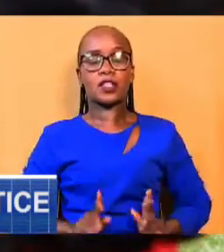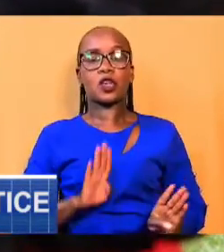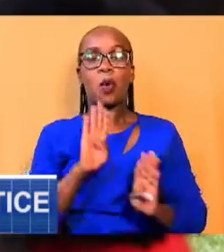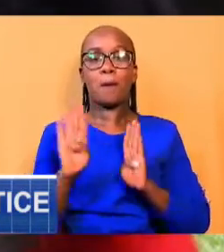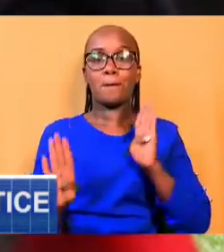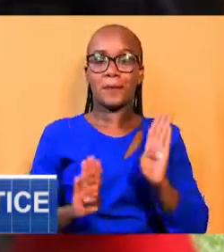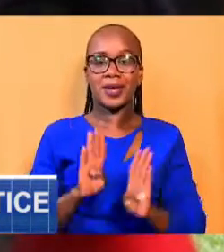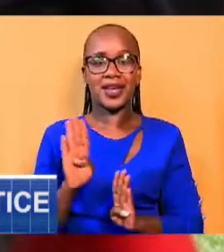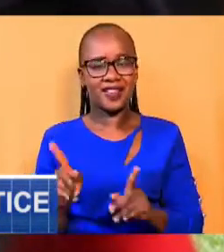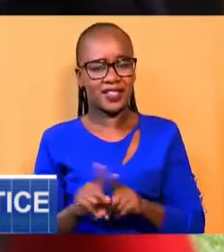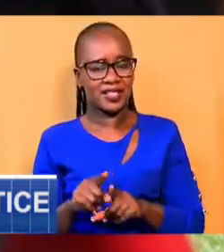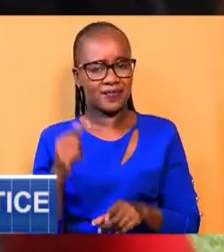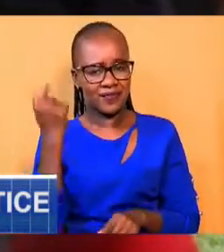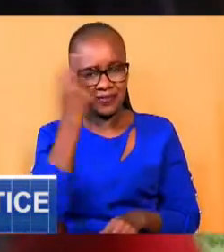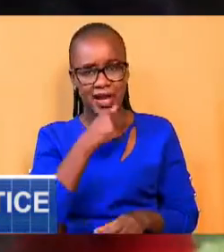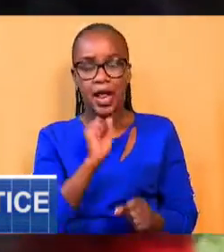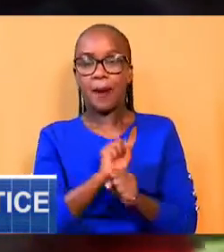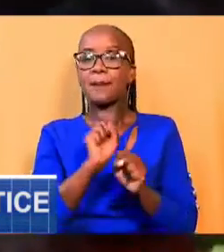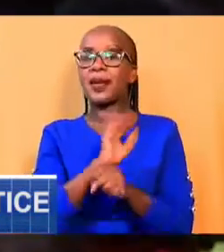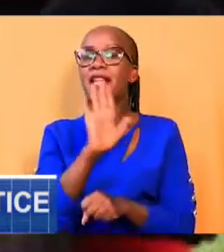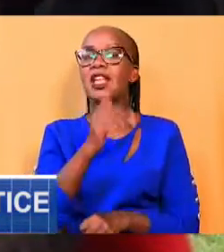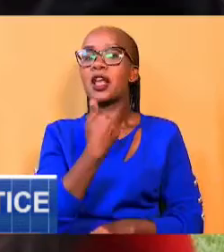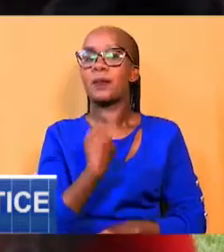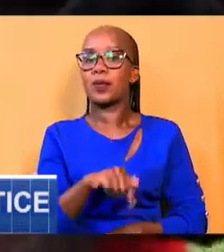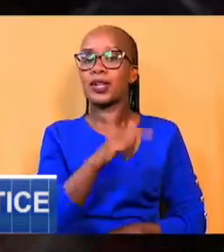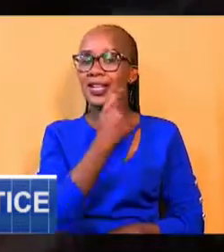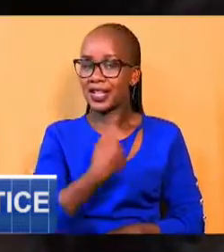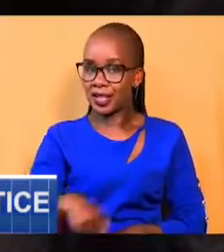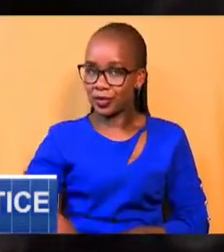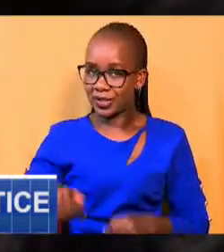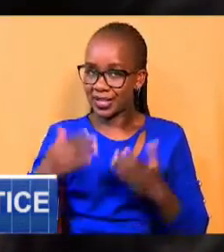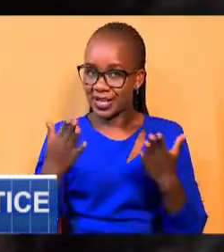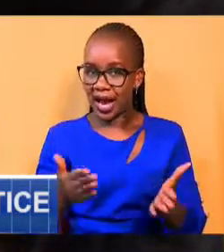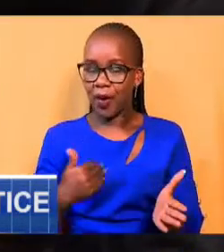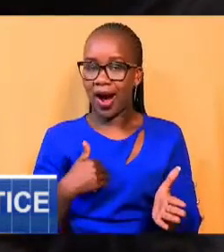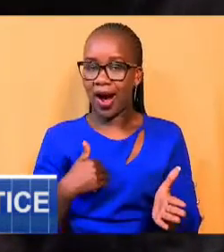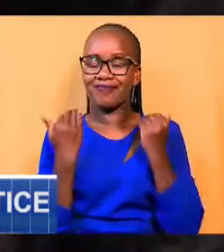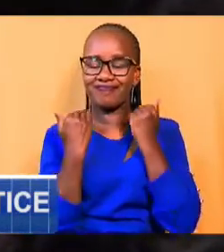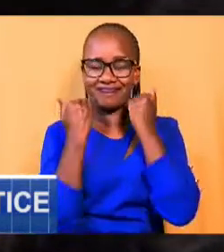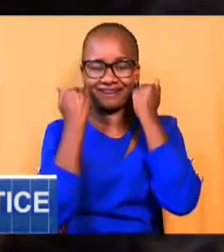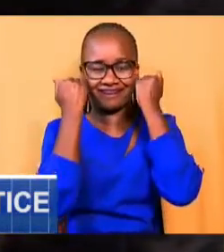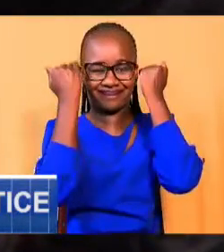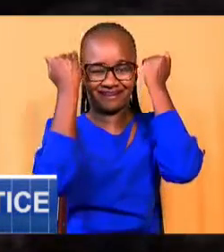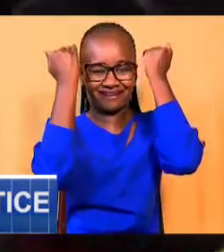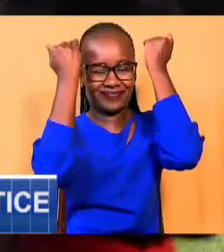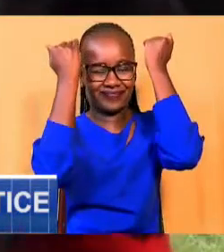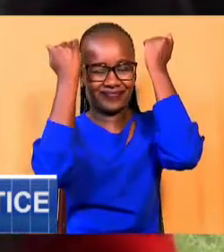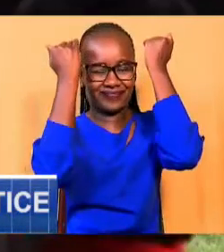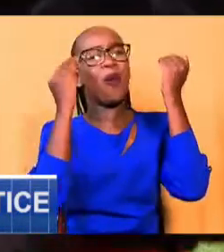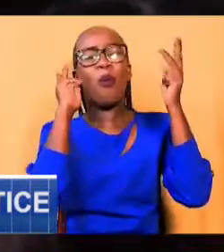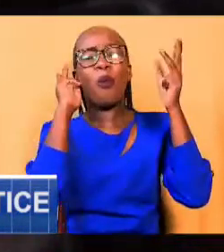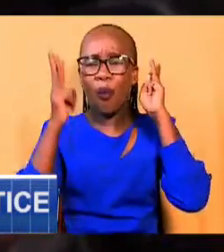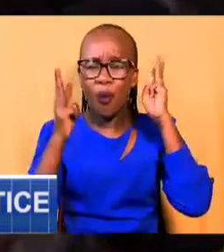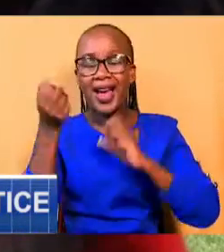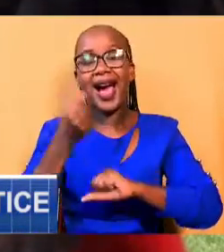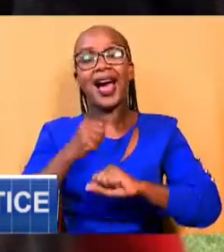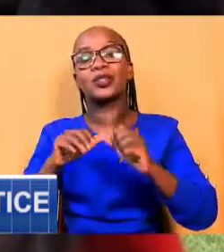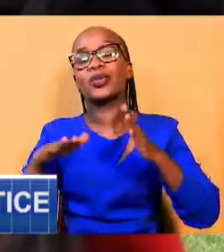behaviors and appearance made him guilty. Sasa niko na stress, nashindwa nitafanya aje.